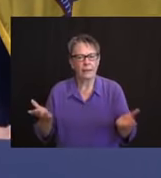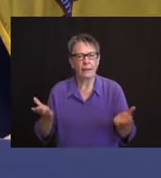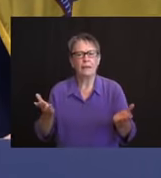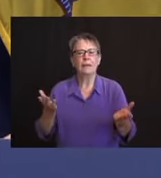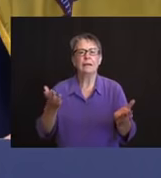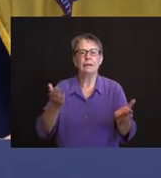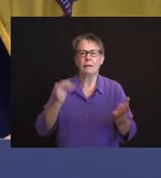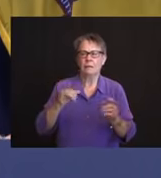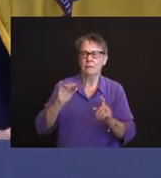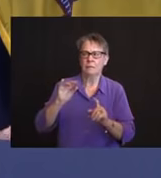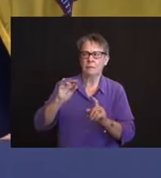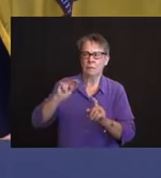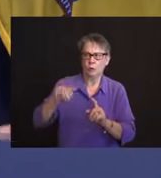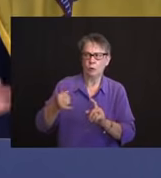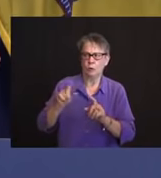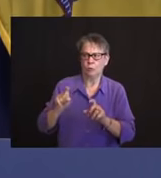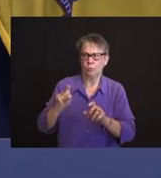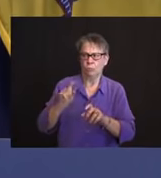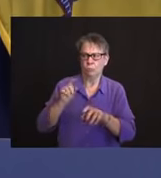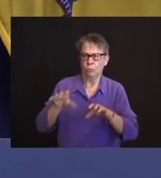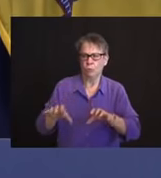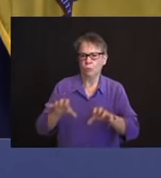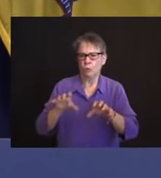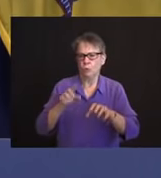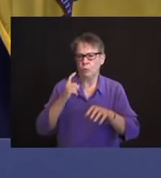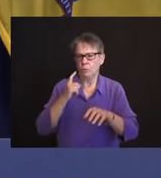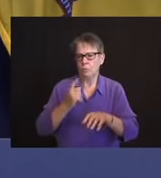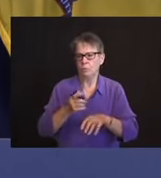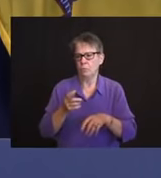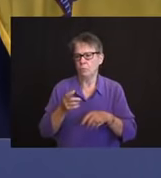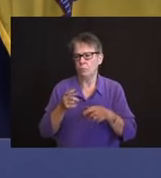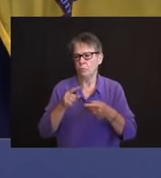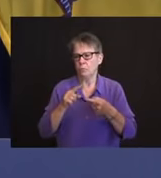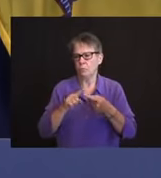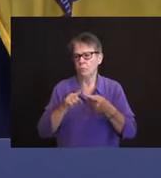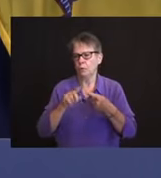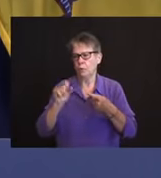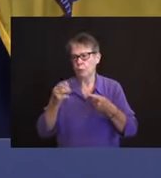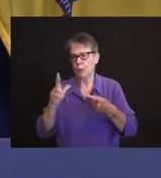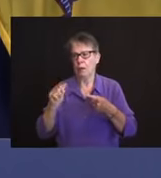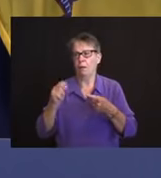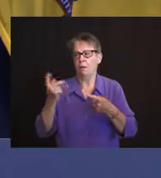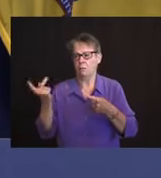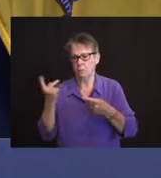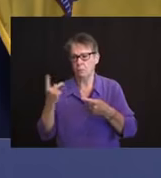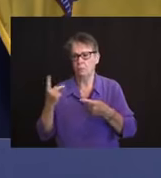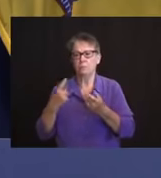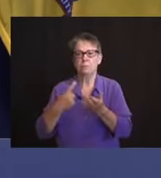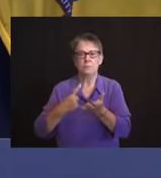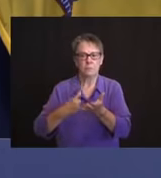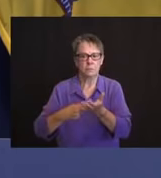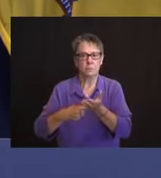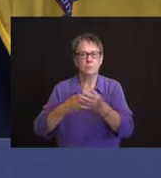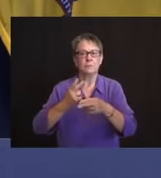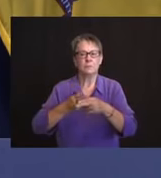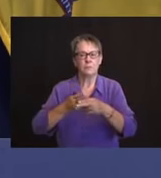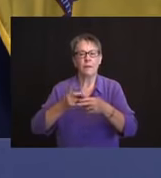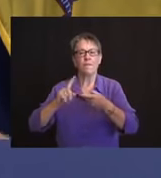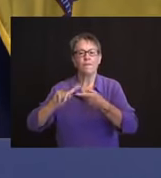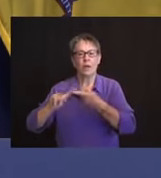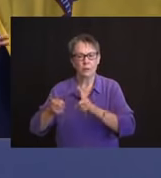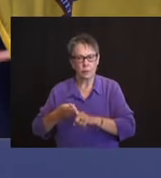secondly, if that weren't enough, Sheila and I were together with Terry, I might add, at Friendship Baptist Church with Reverend Pastor John Taylor, a